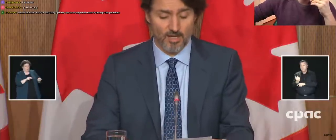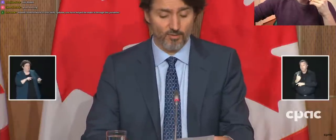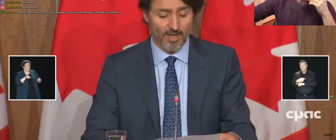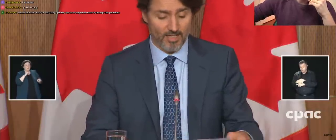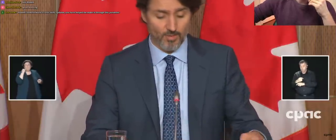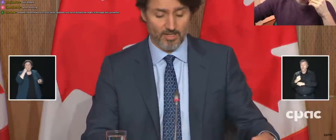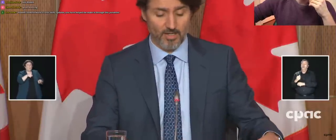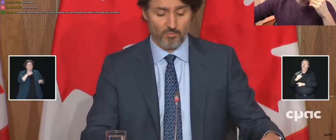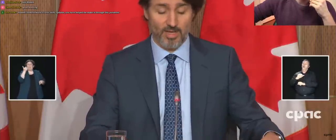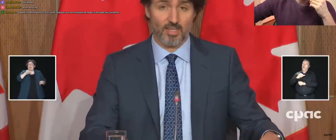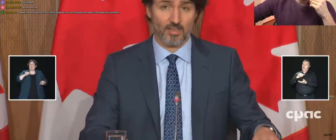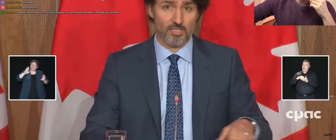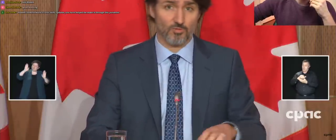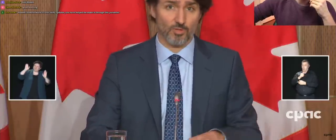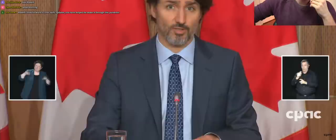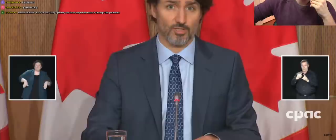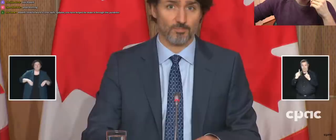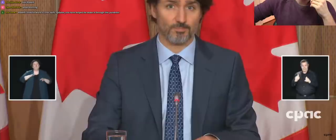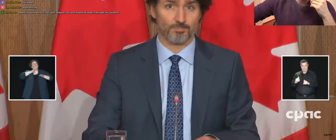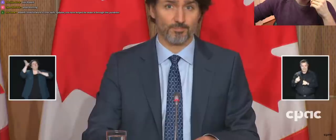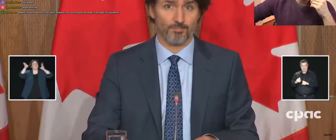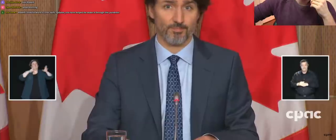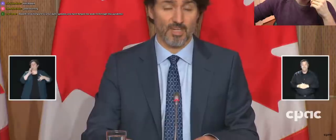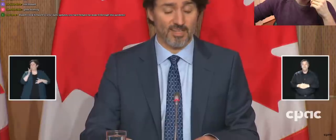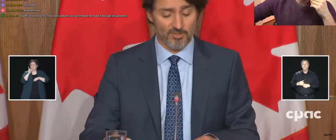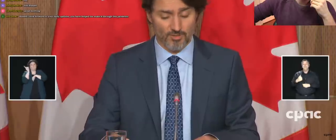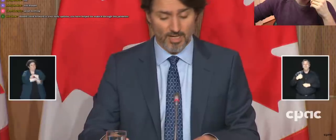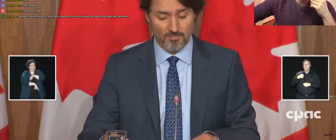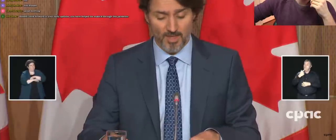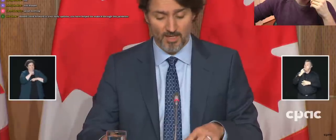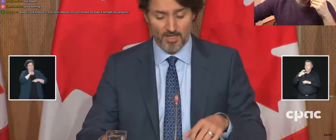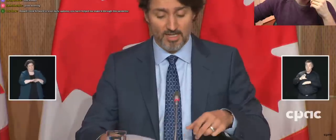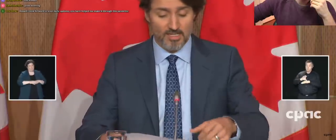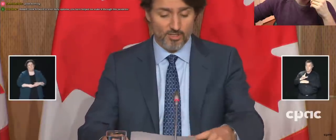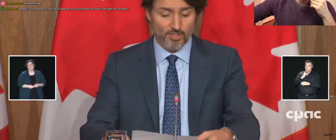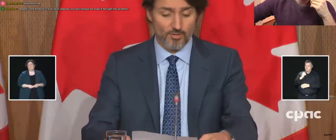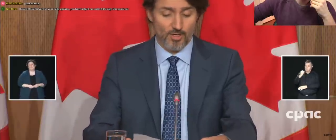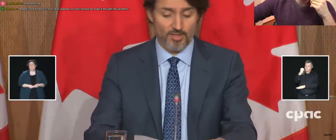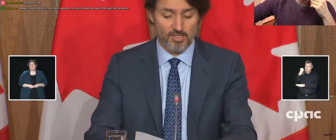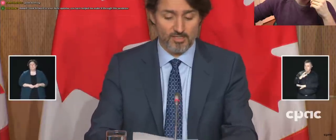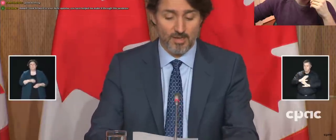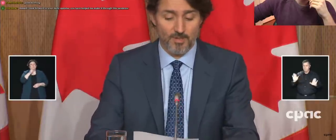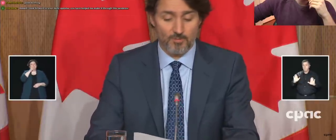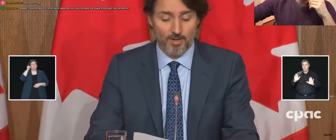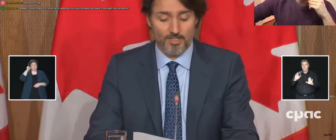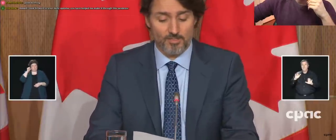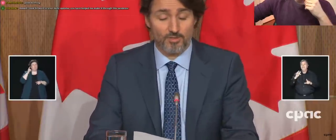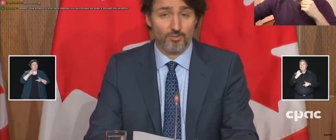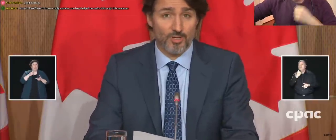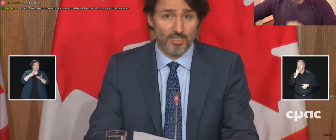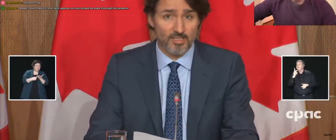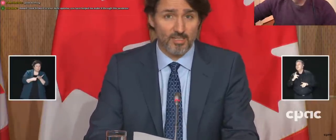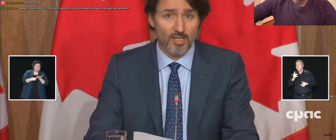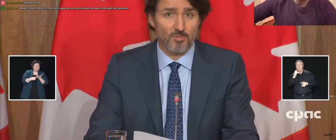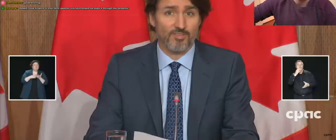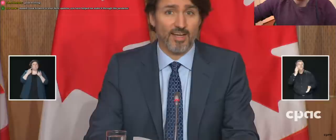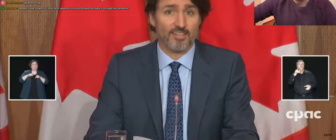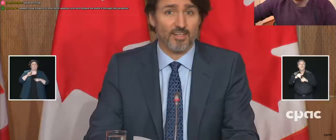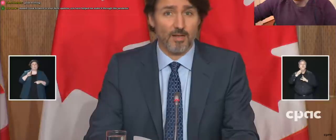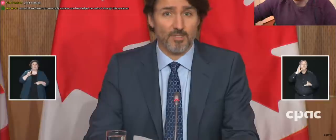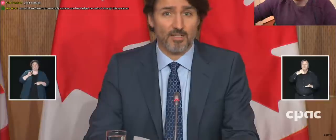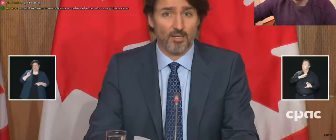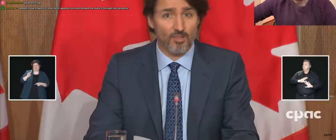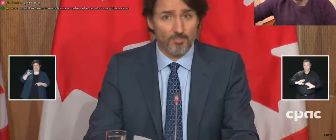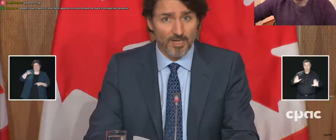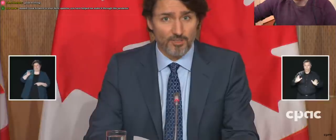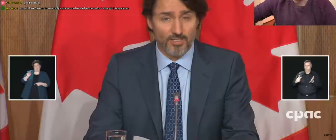consequences for anyone breaking these rules. Yesterday, in addition to all this, Deputy Prime Minister Freeland provided